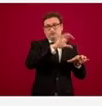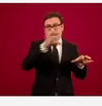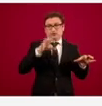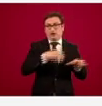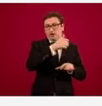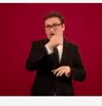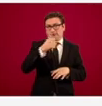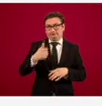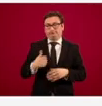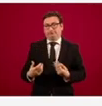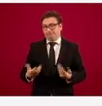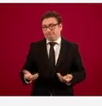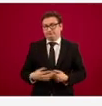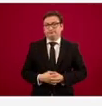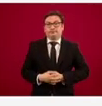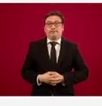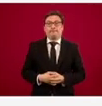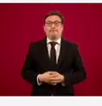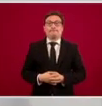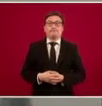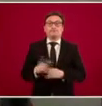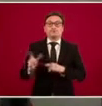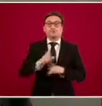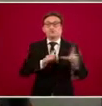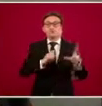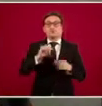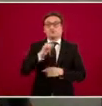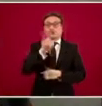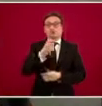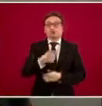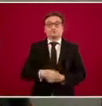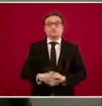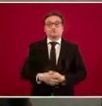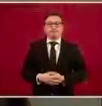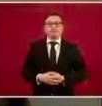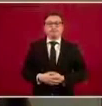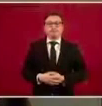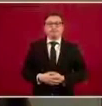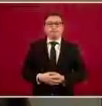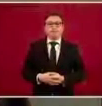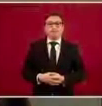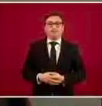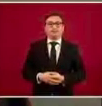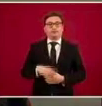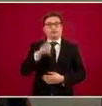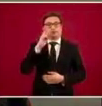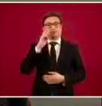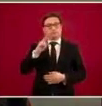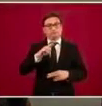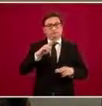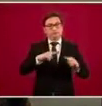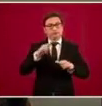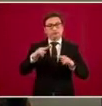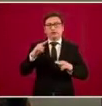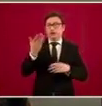deaths in comparison to the population within each state.